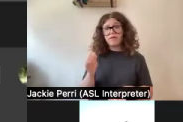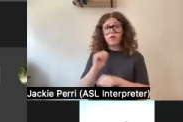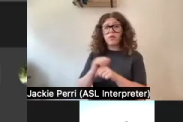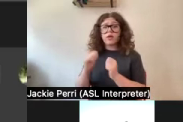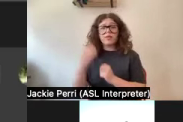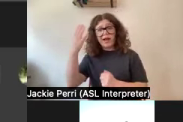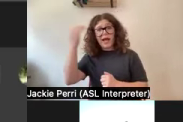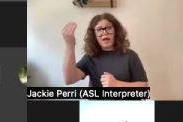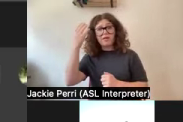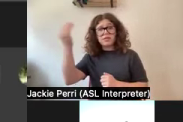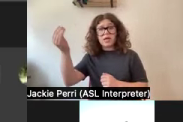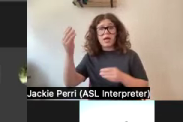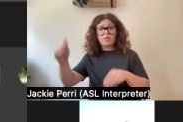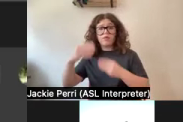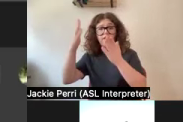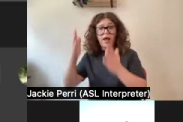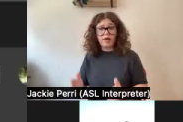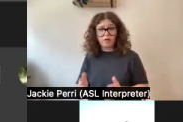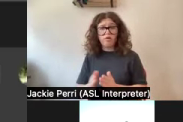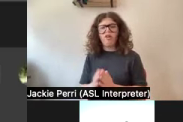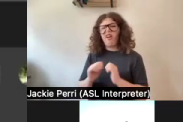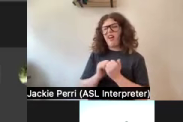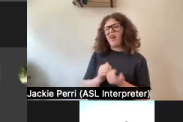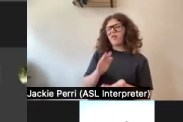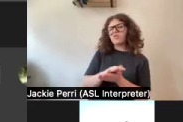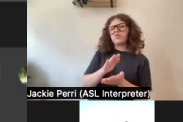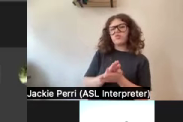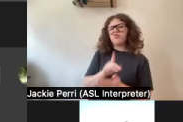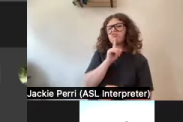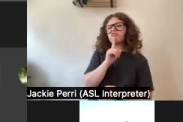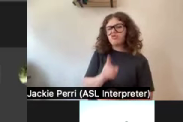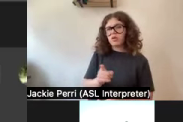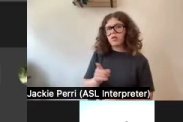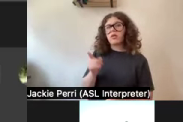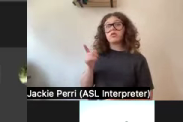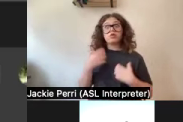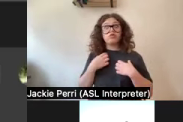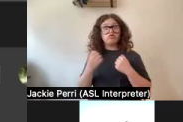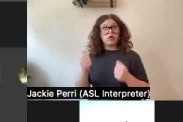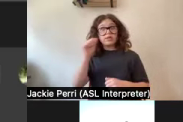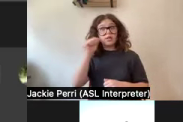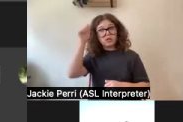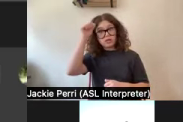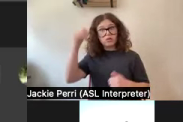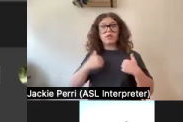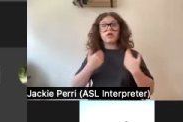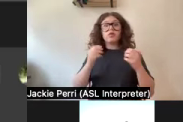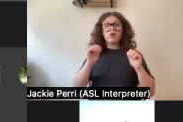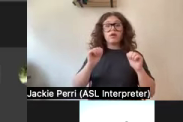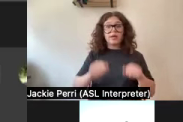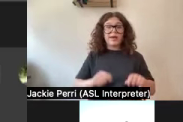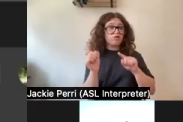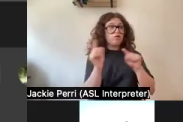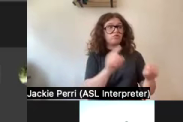provider, how is the school ensuring that there is a trusted adult that youth can go to ask questions within